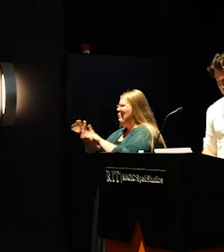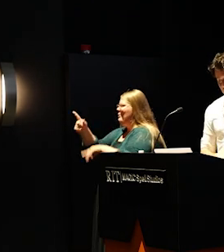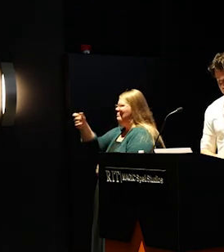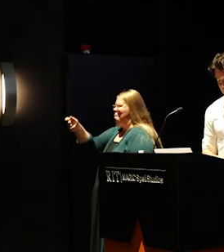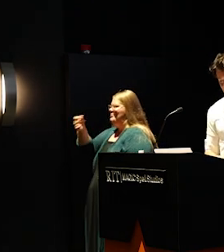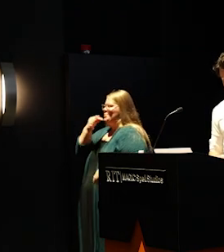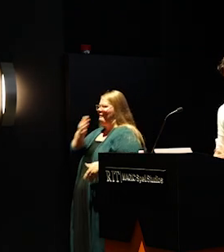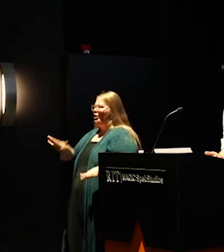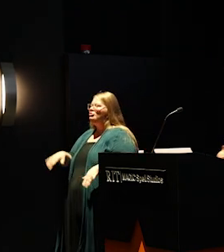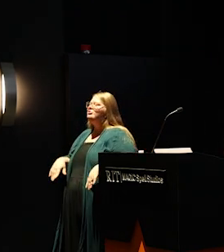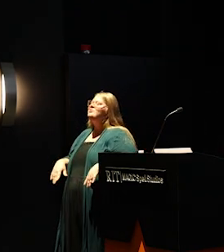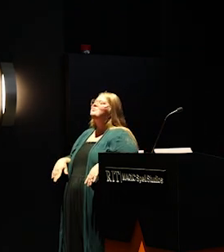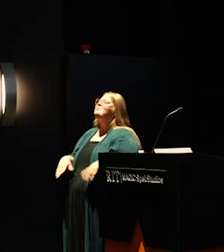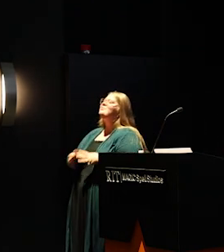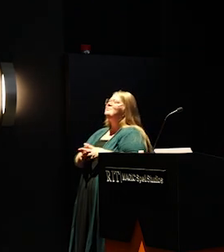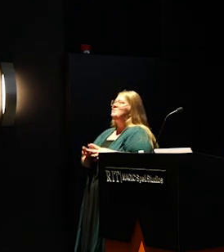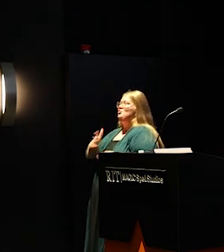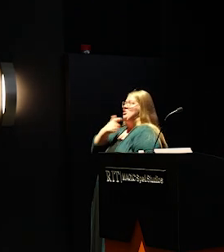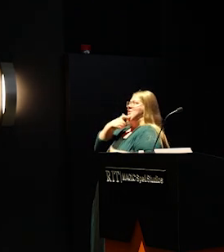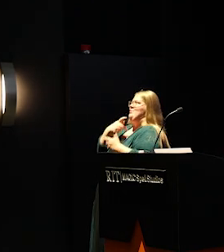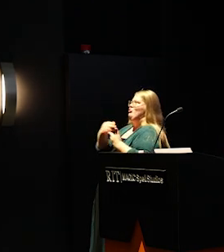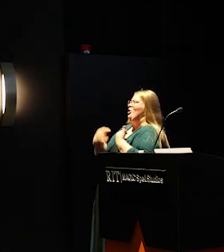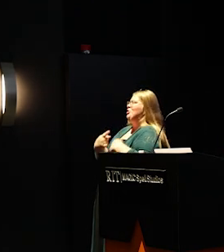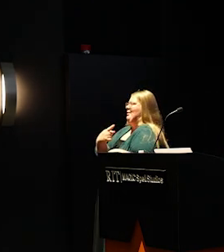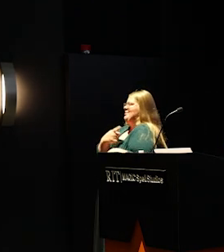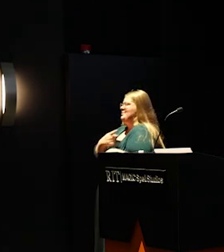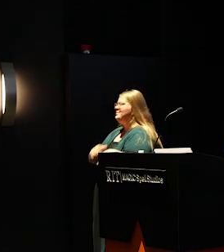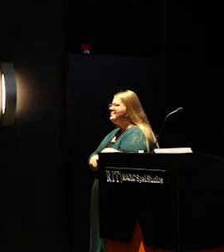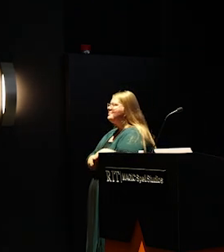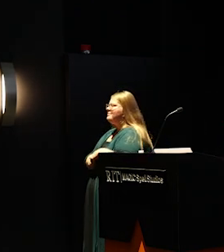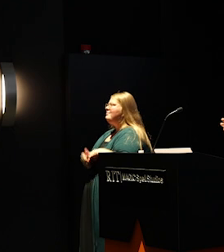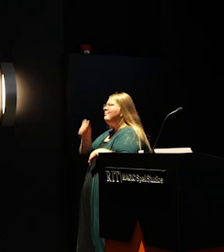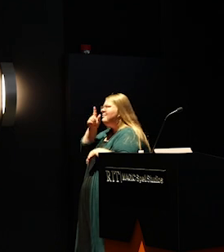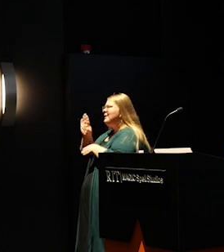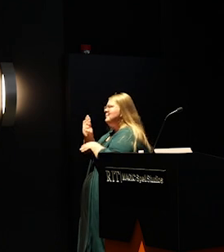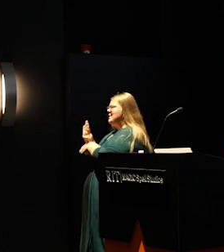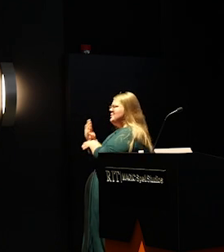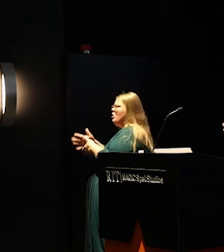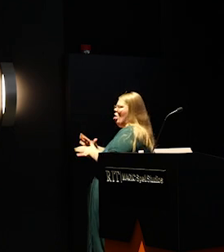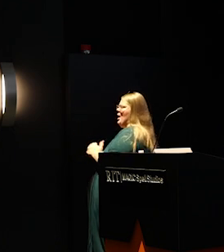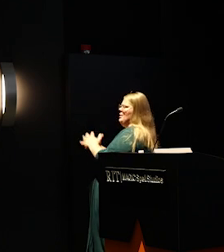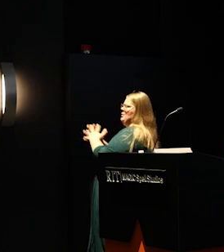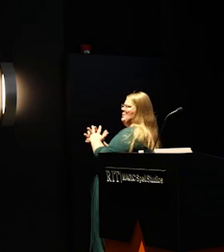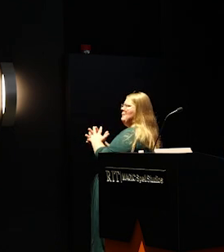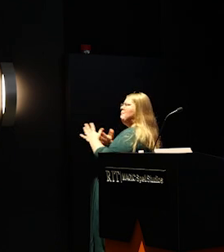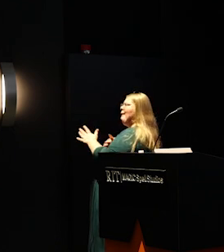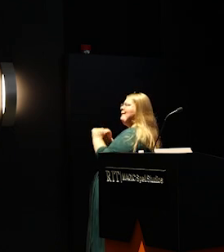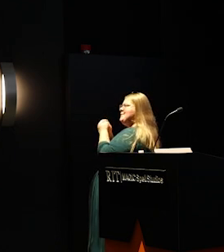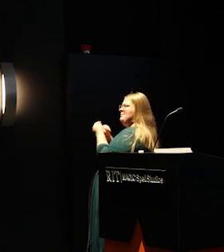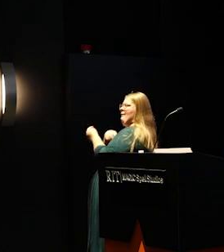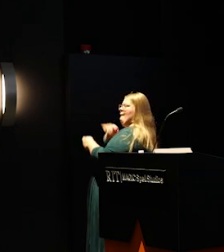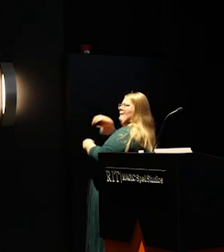This is my newest project, and again, this was an existing business that my team and I